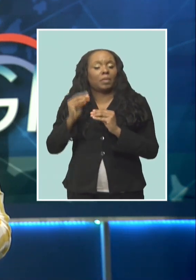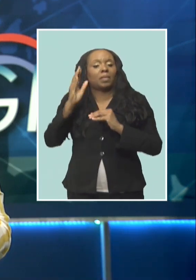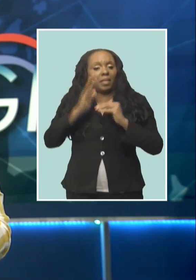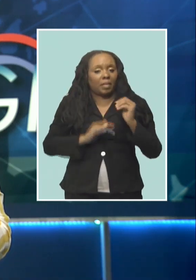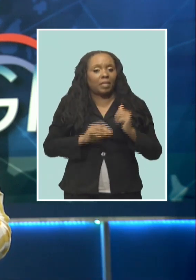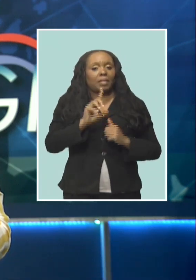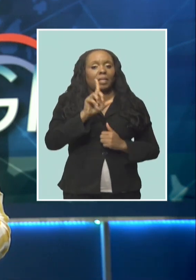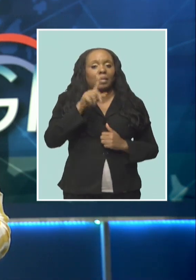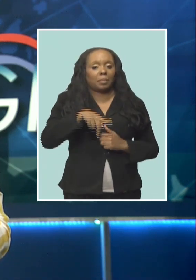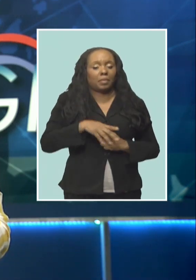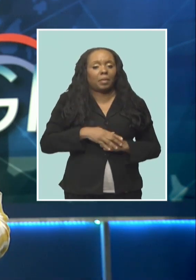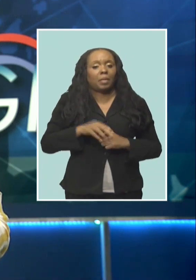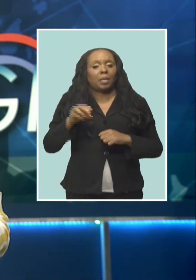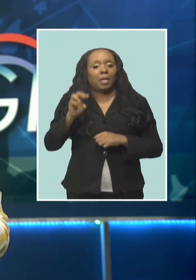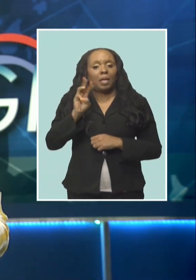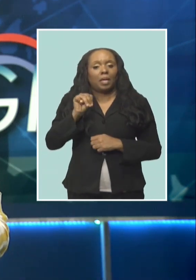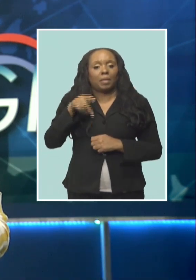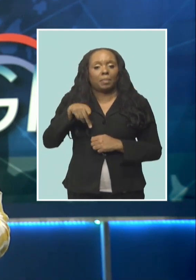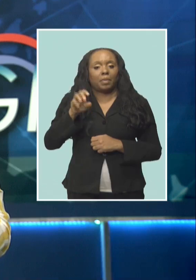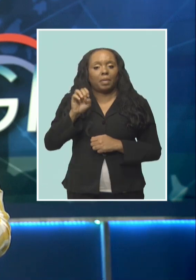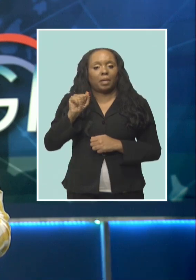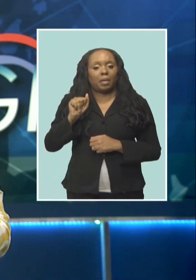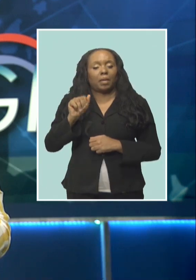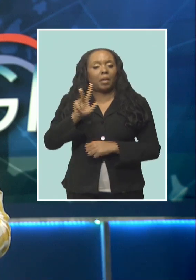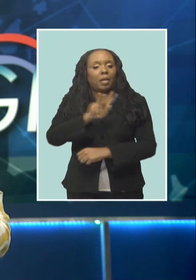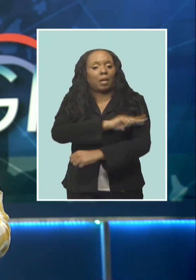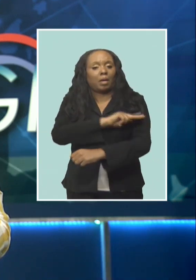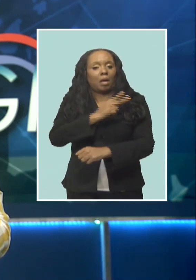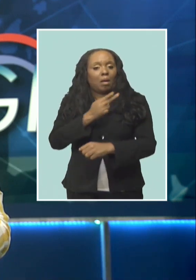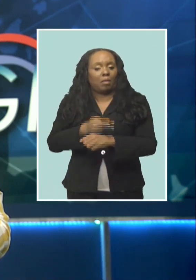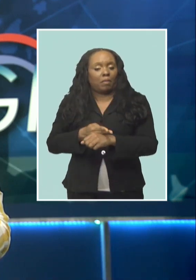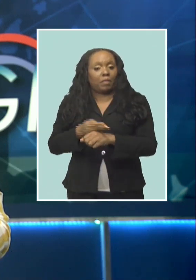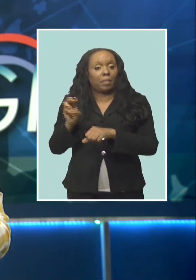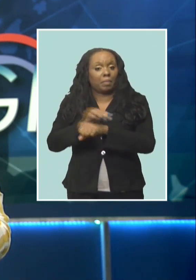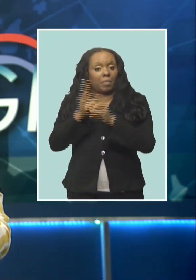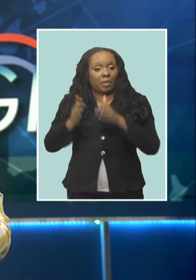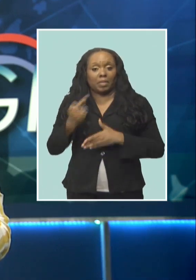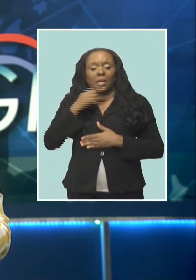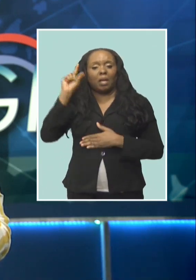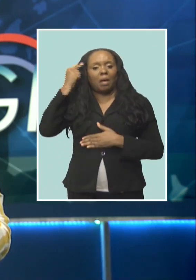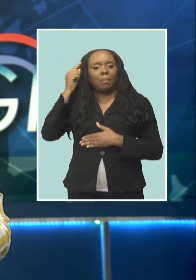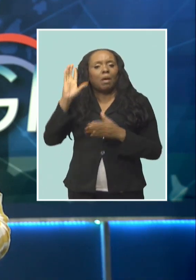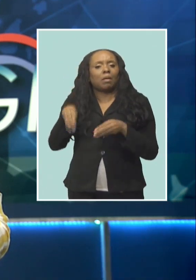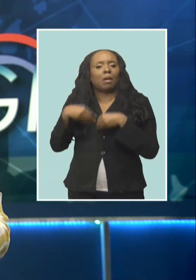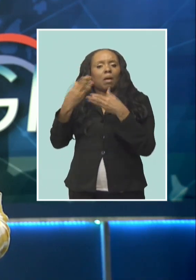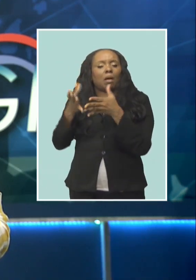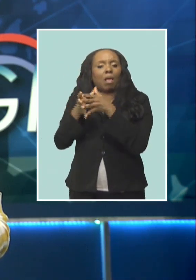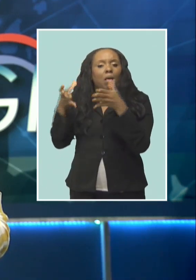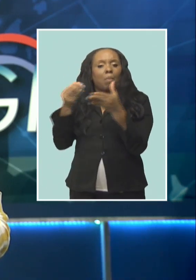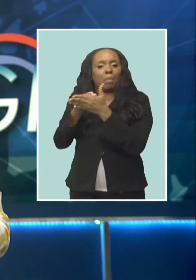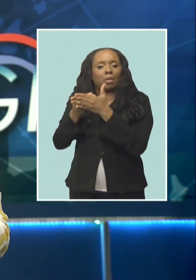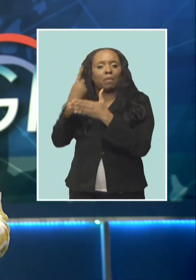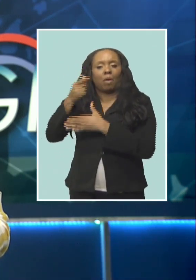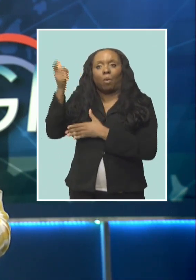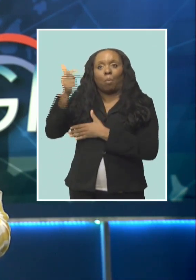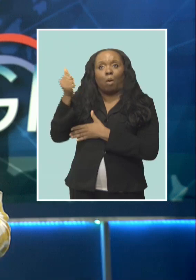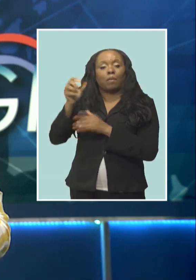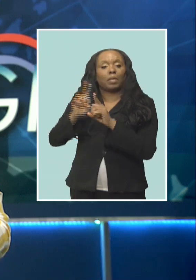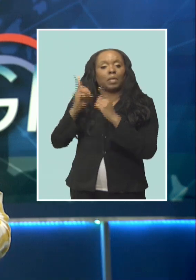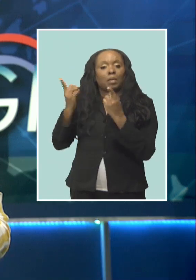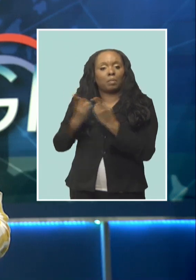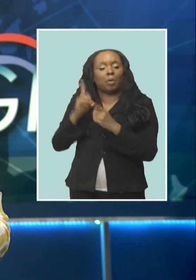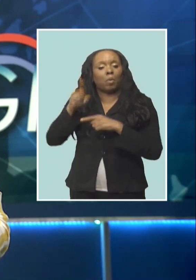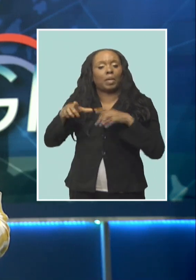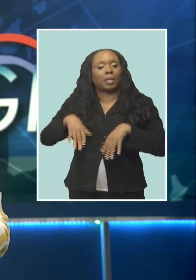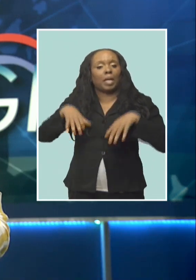of People Empowerment and Elder Affairs, Kirk Humphrey, says government has been pumping significant amounts into the welfare department since